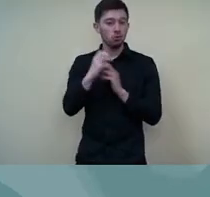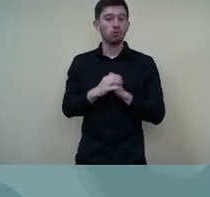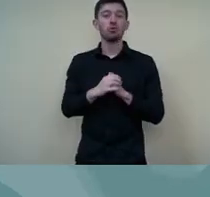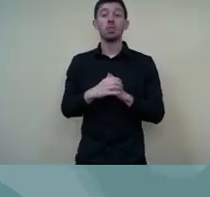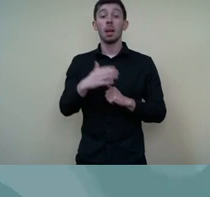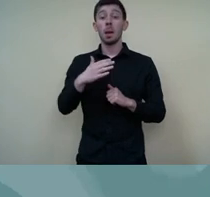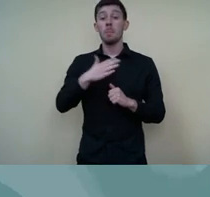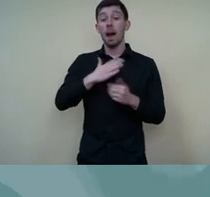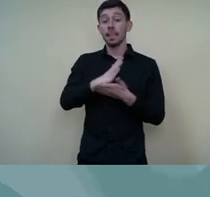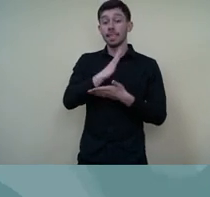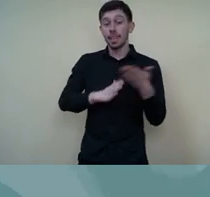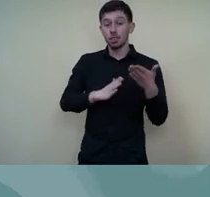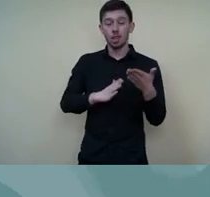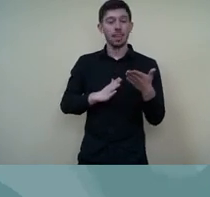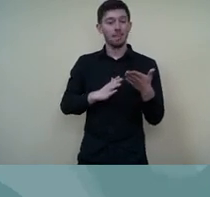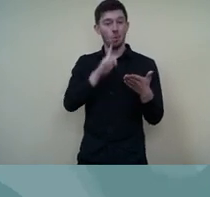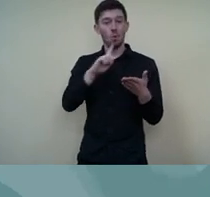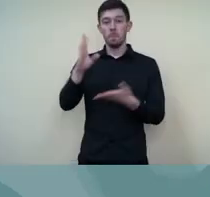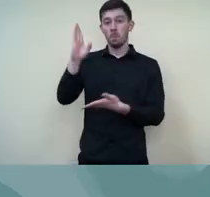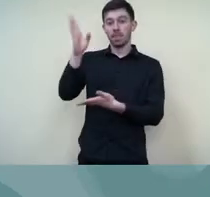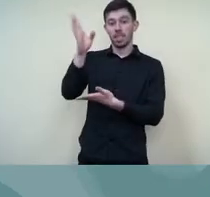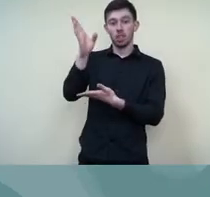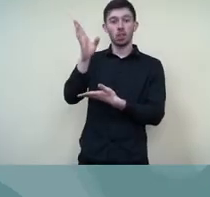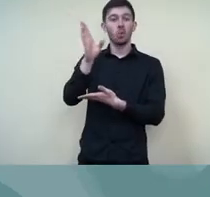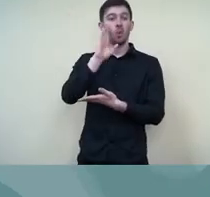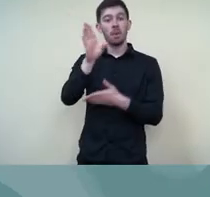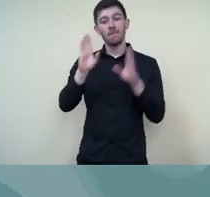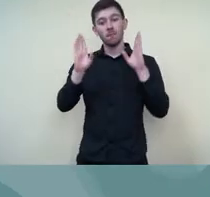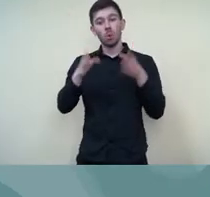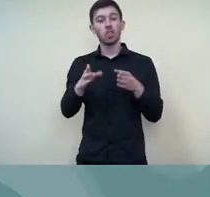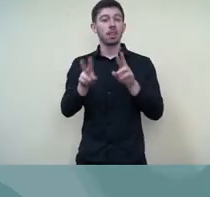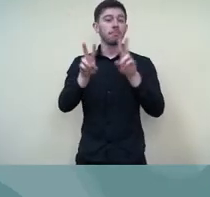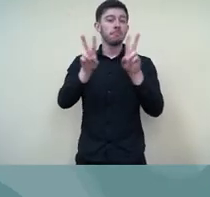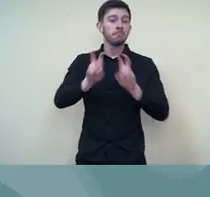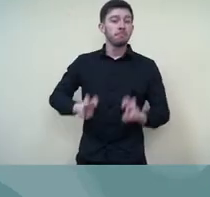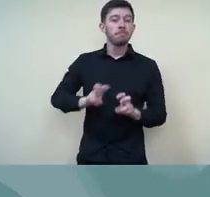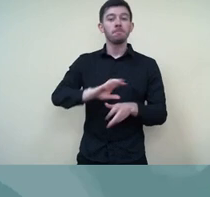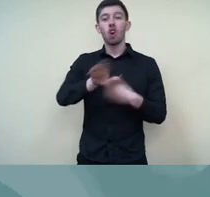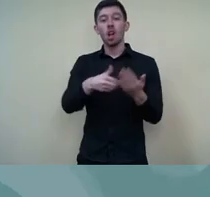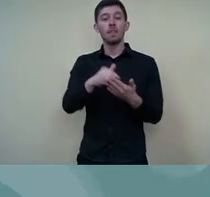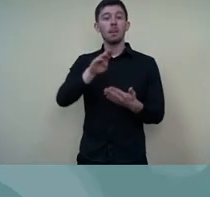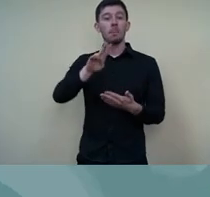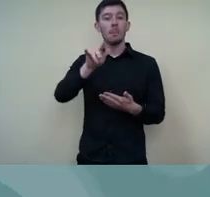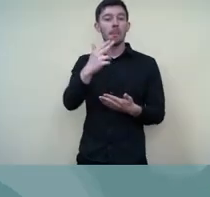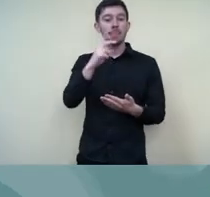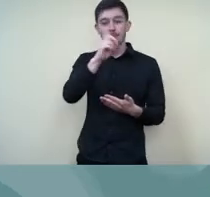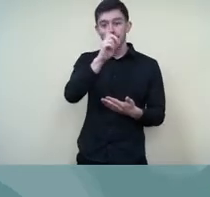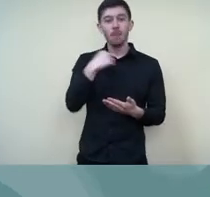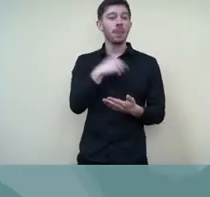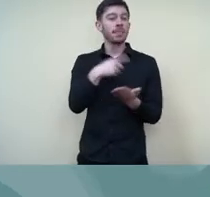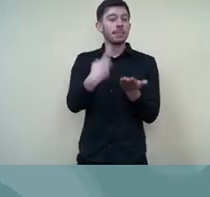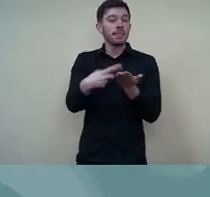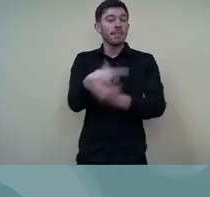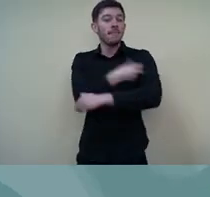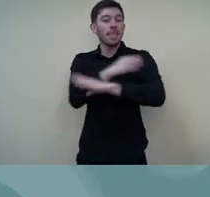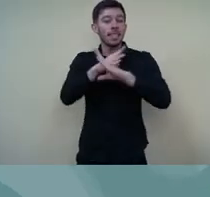And my section of the presentation will be focused on debunking all of these myths. We've gone into vaccine hesitancy. You